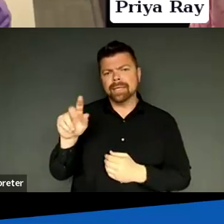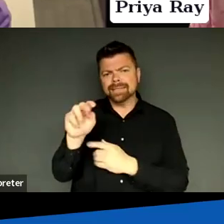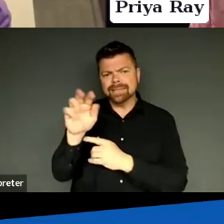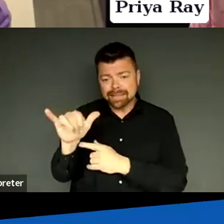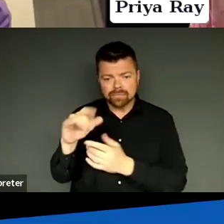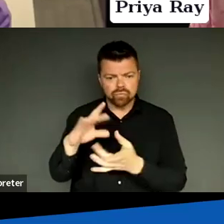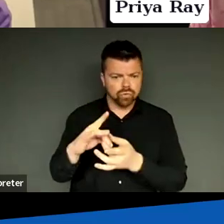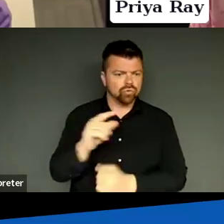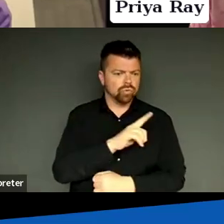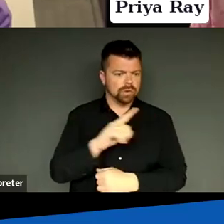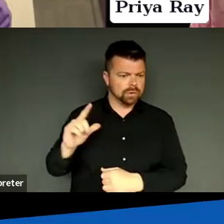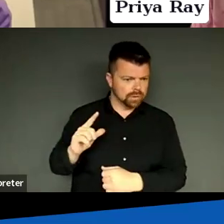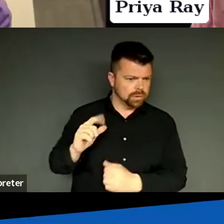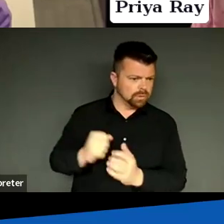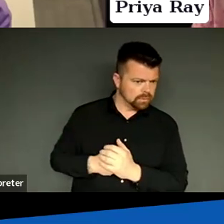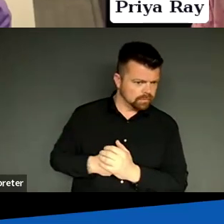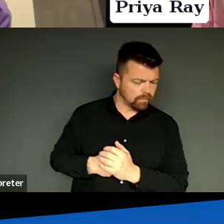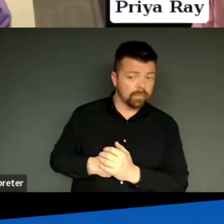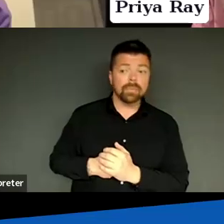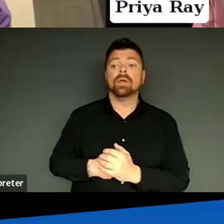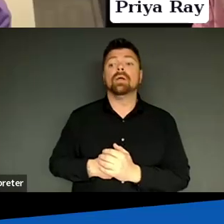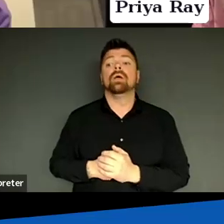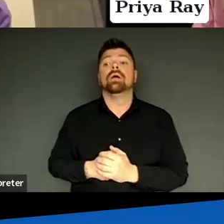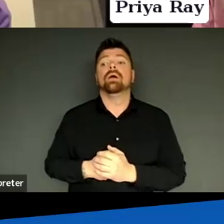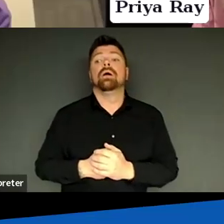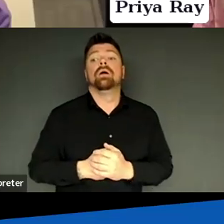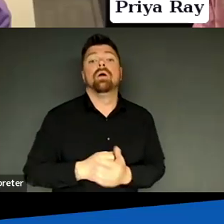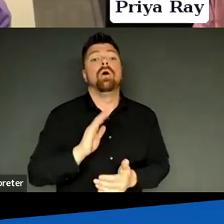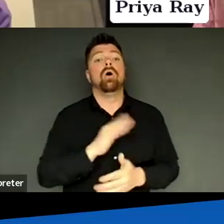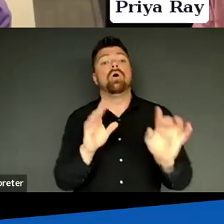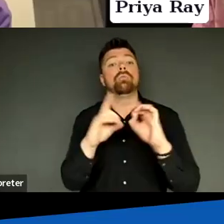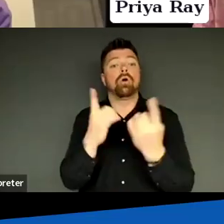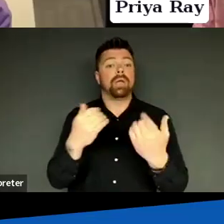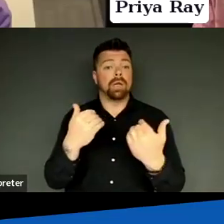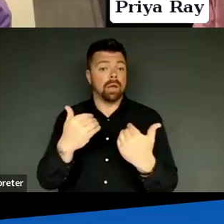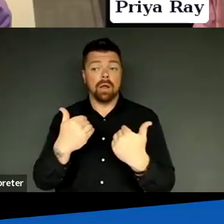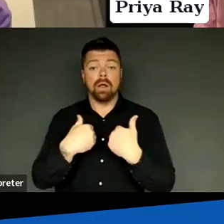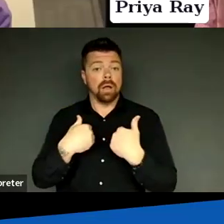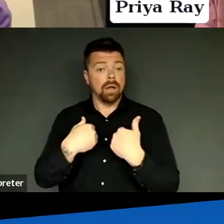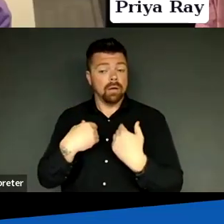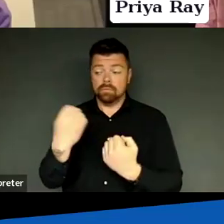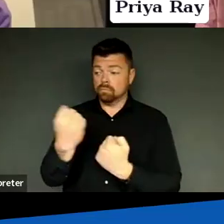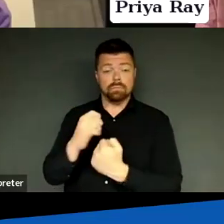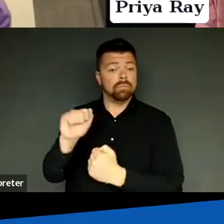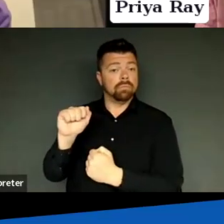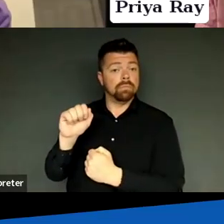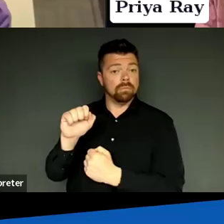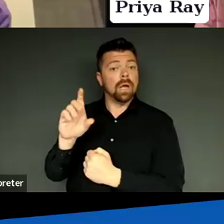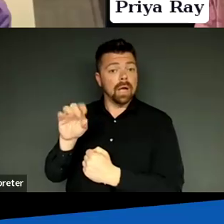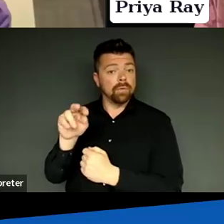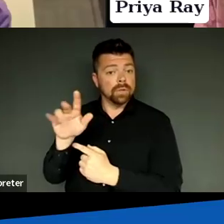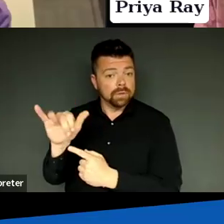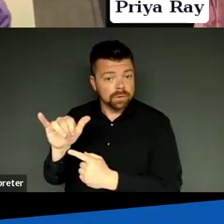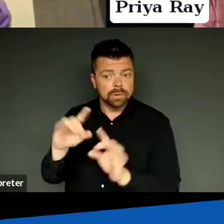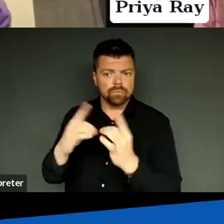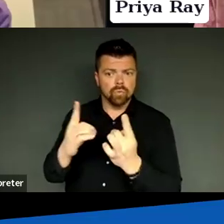legislation? And we at the foundation we have an advocacy department, and so we're going to turn that statement of Judy's